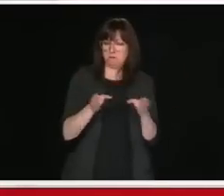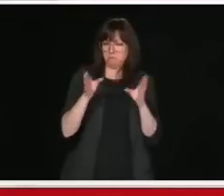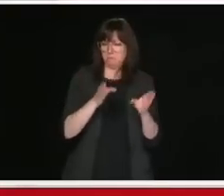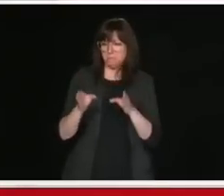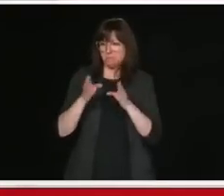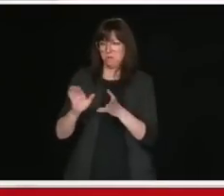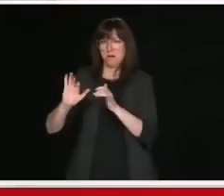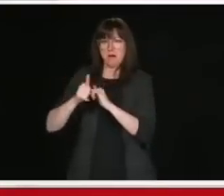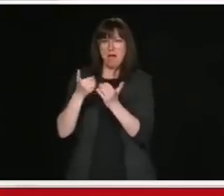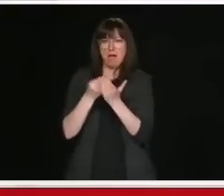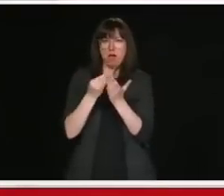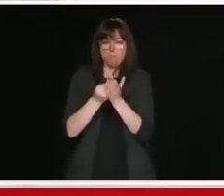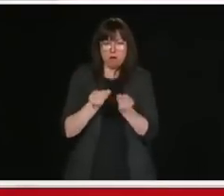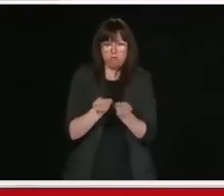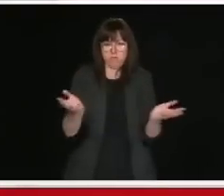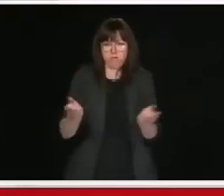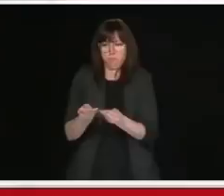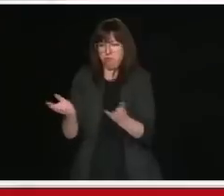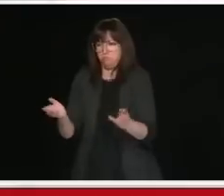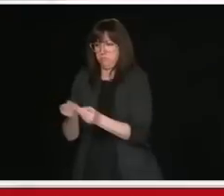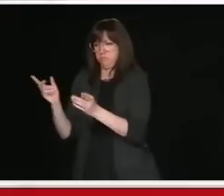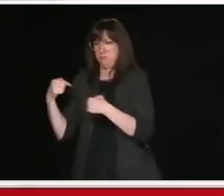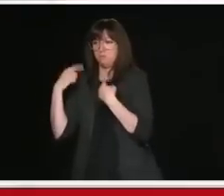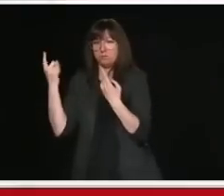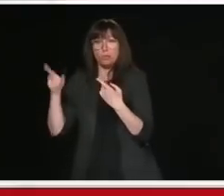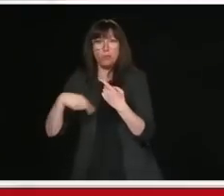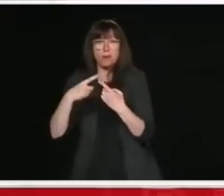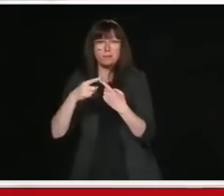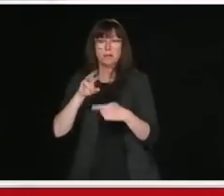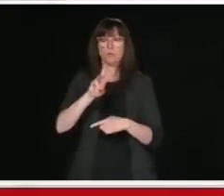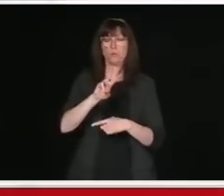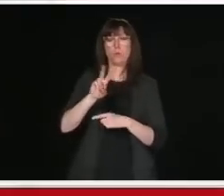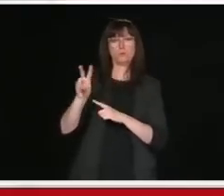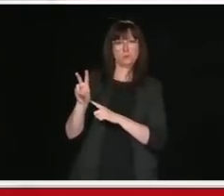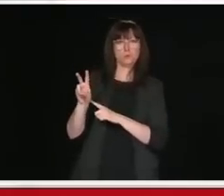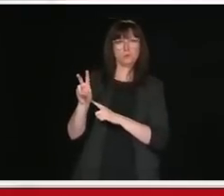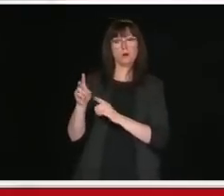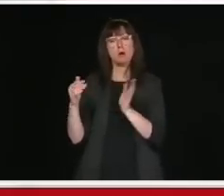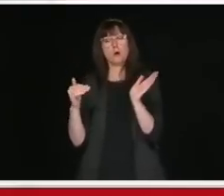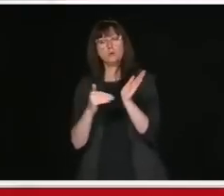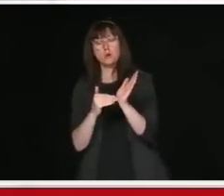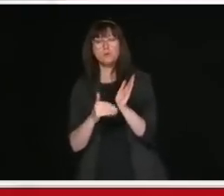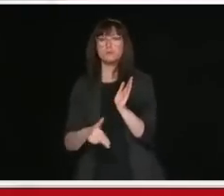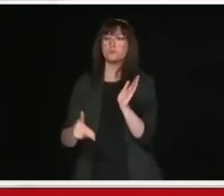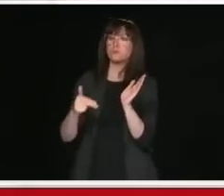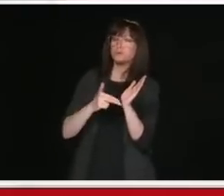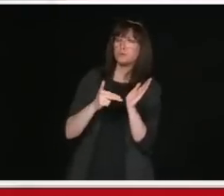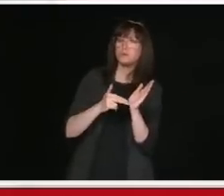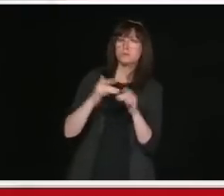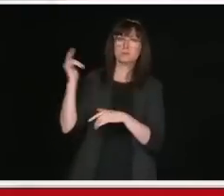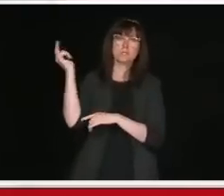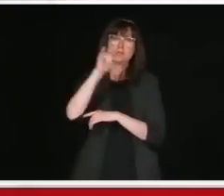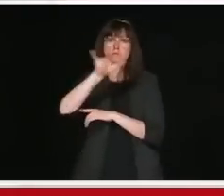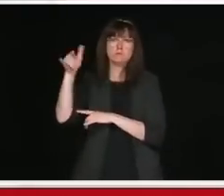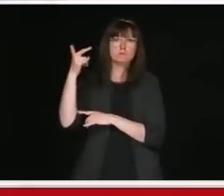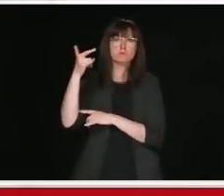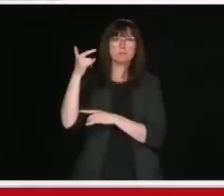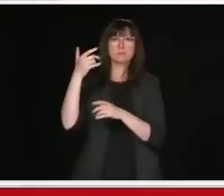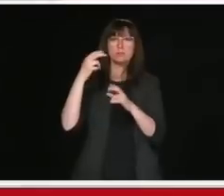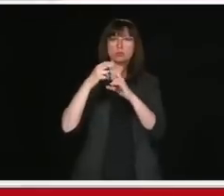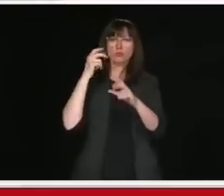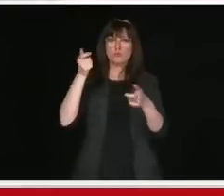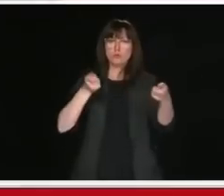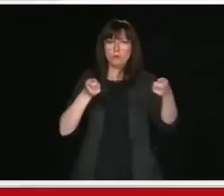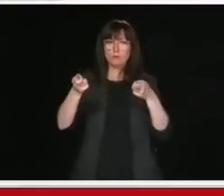II. Doctors and nurses, truckers and air cargo operators are scaling up operations to levels we've never